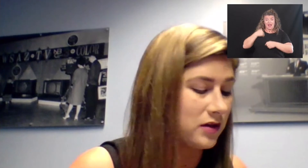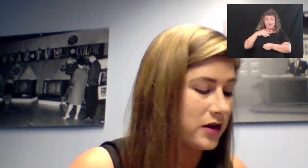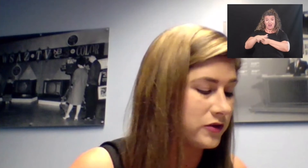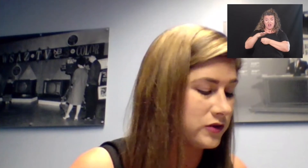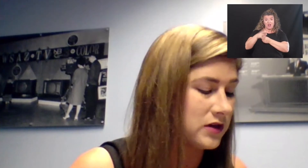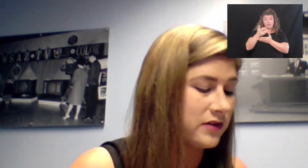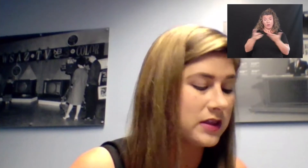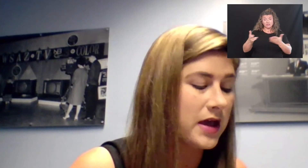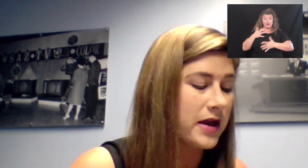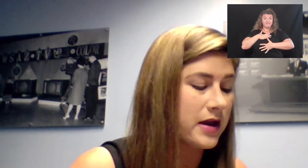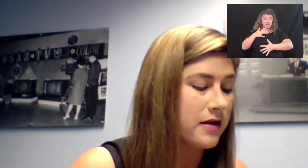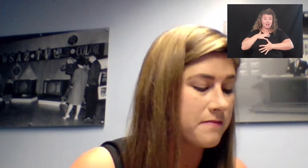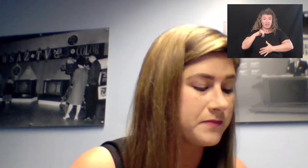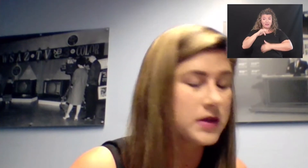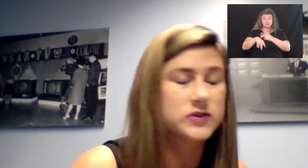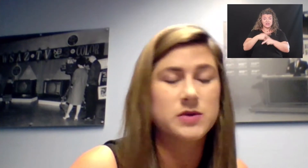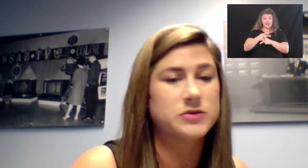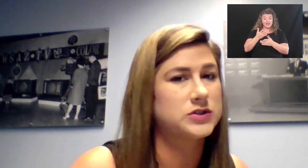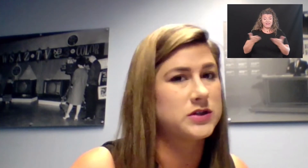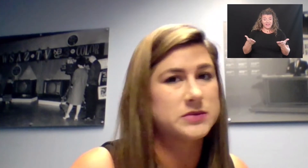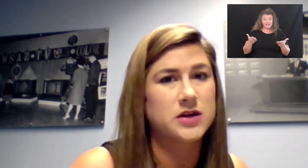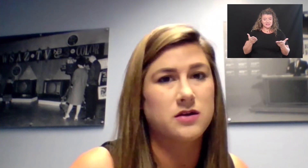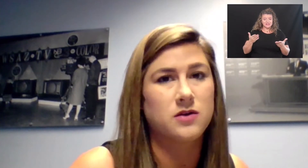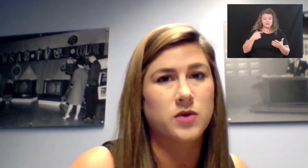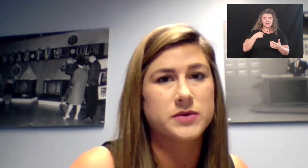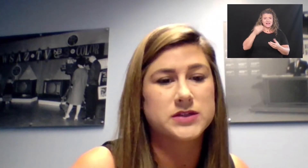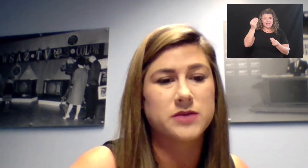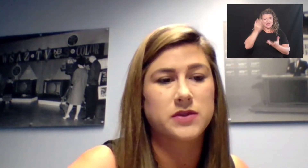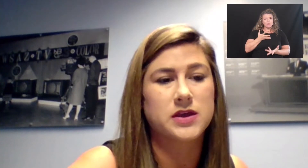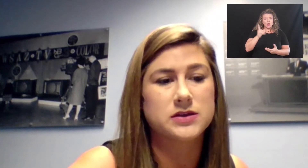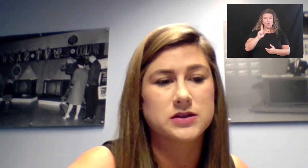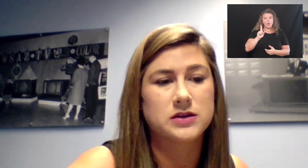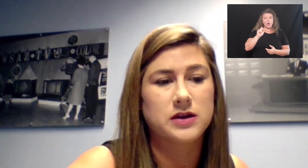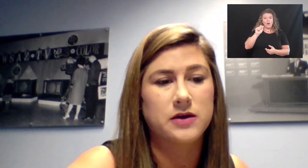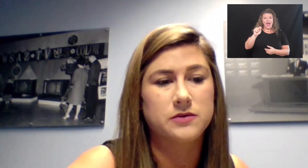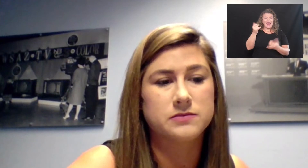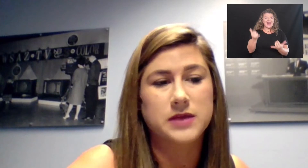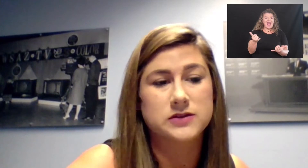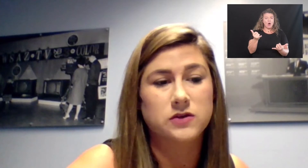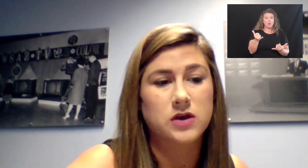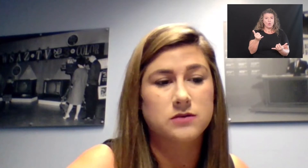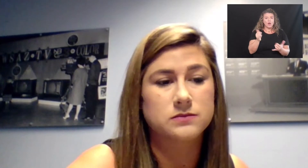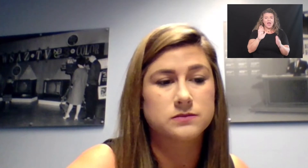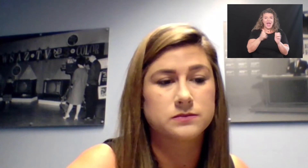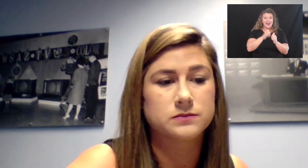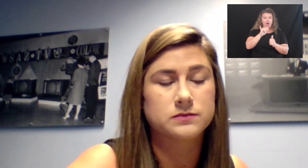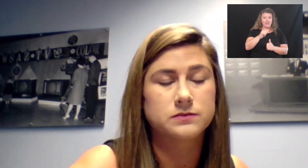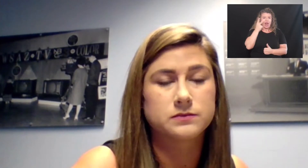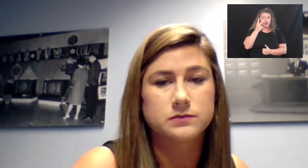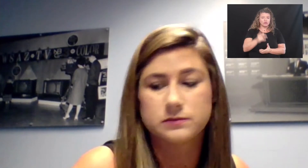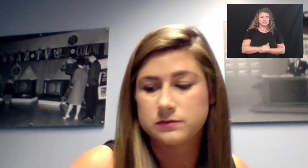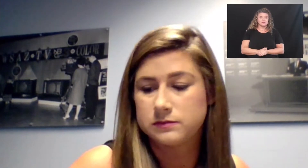and ventilators and stuff like that. So maybe just an update on where we stand with things and how that's looking.